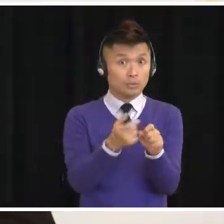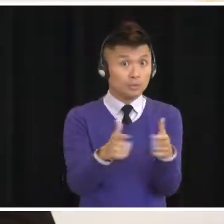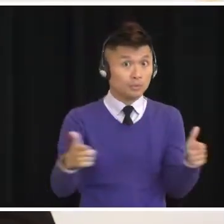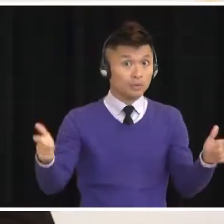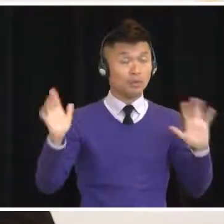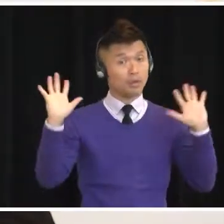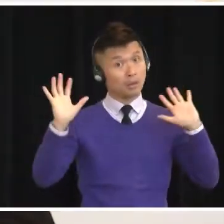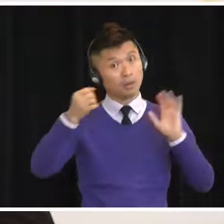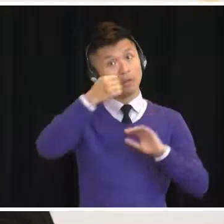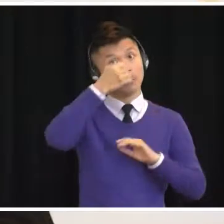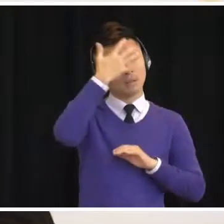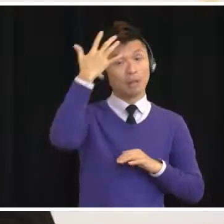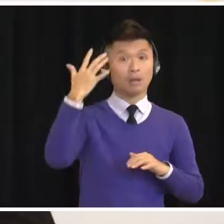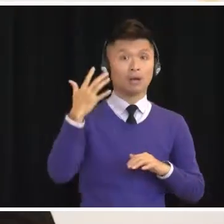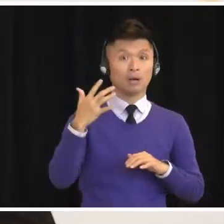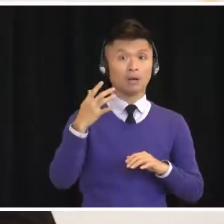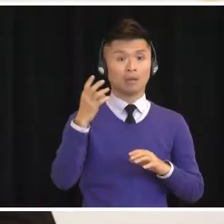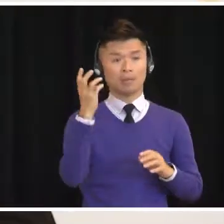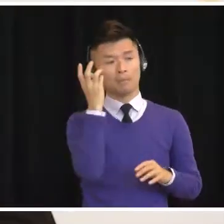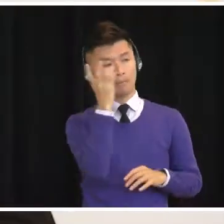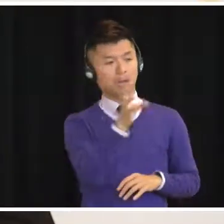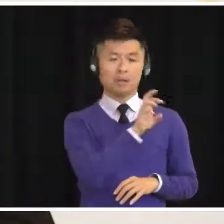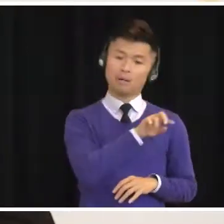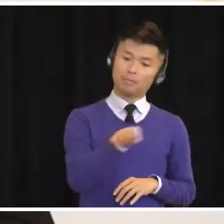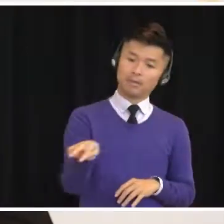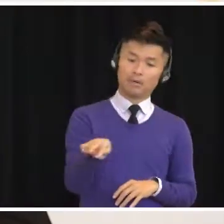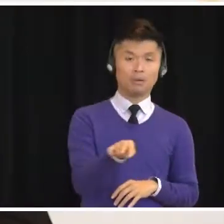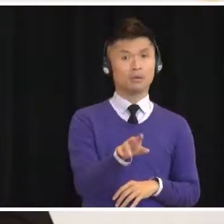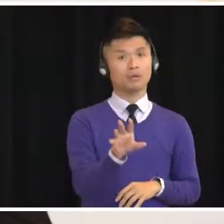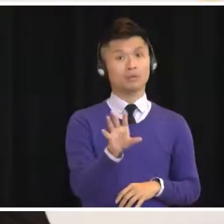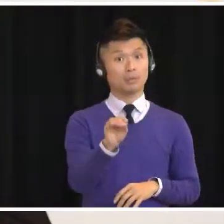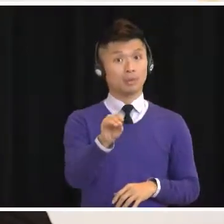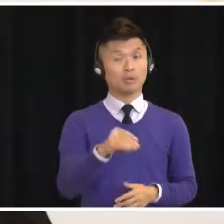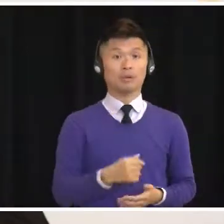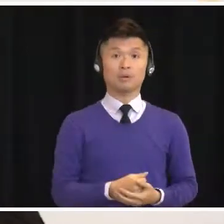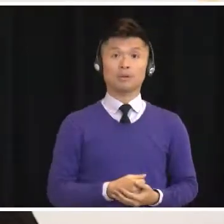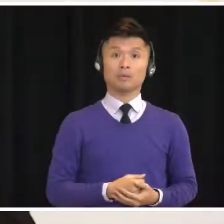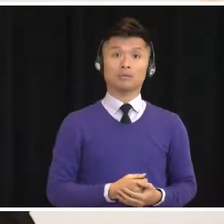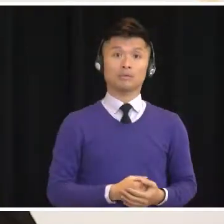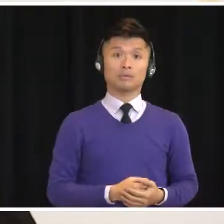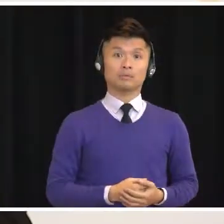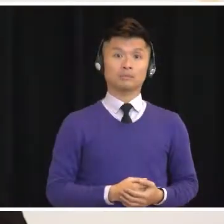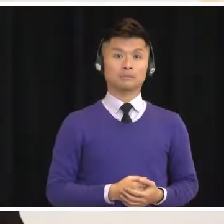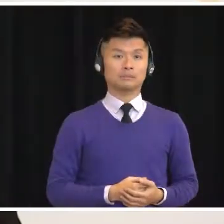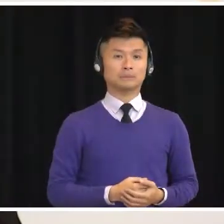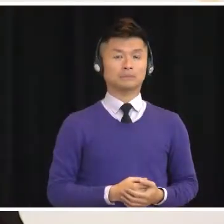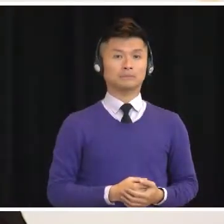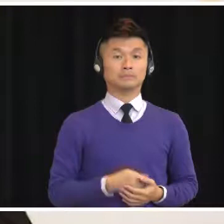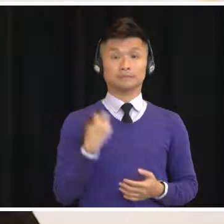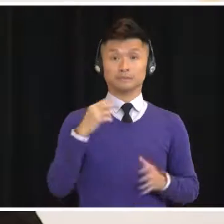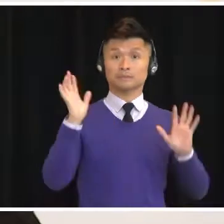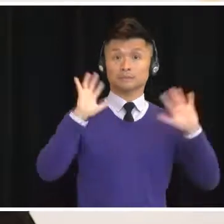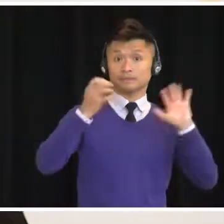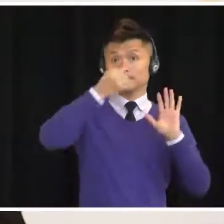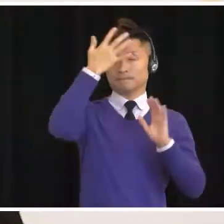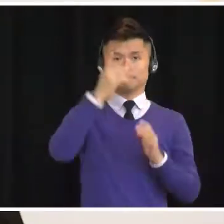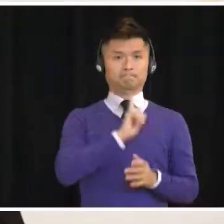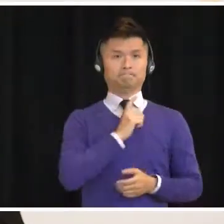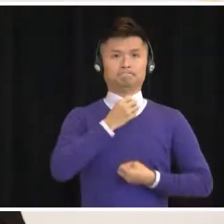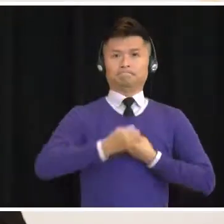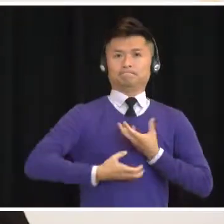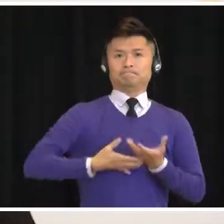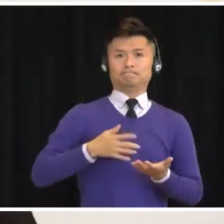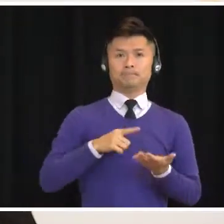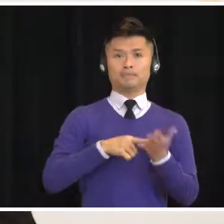Now, about hearing the opinion of the child, I would like to point at